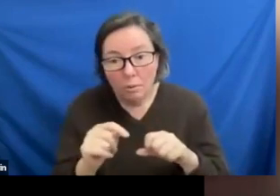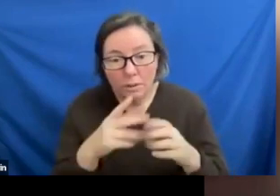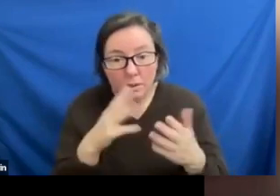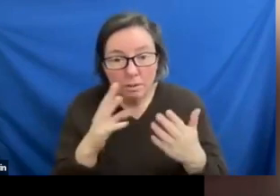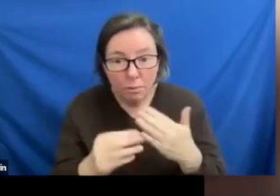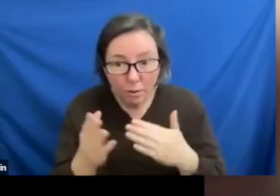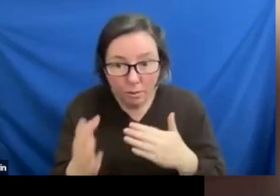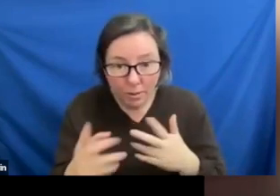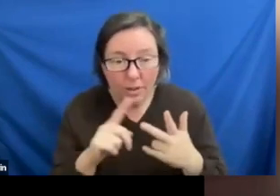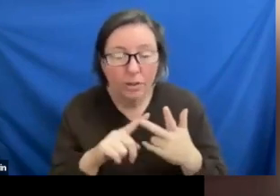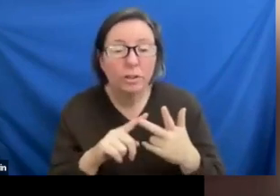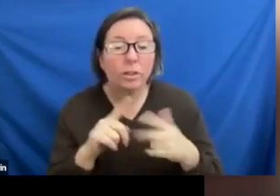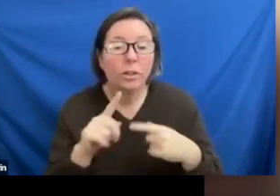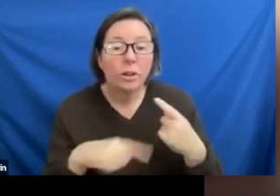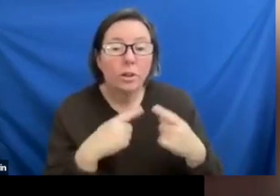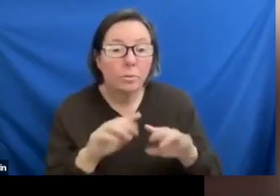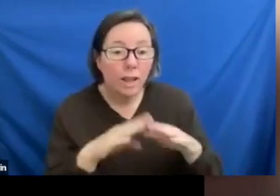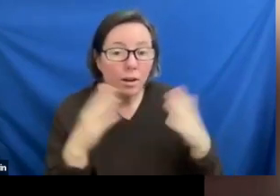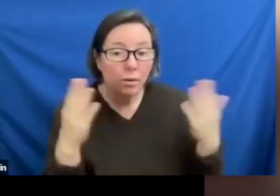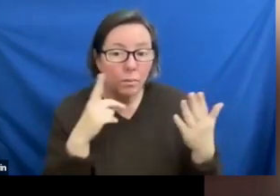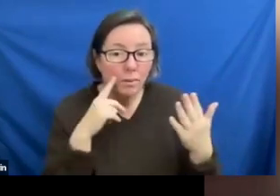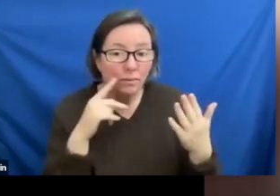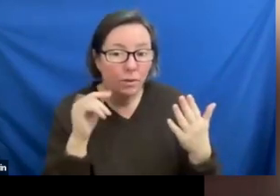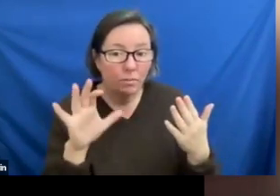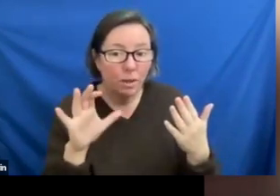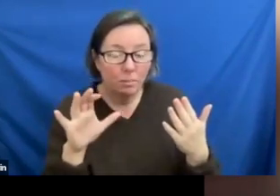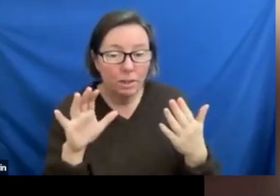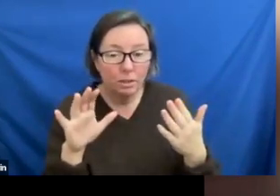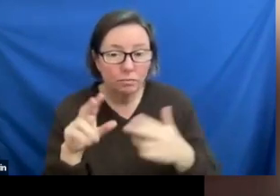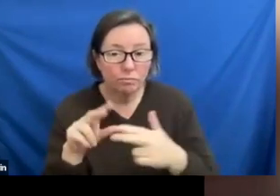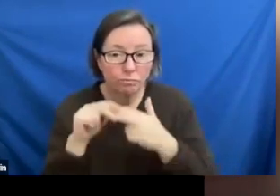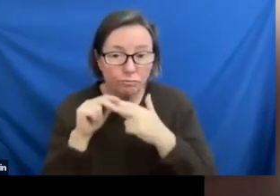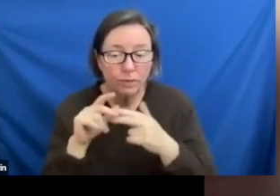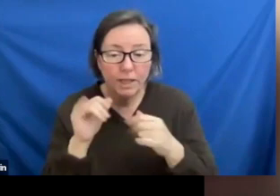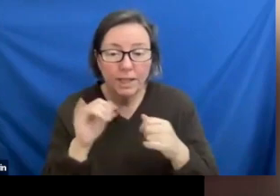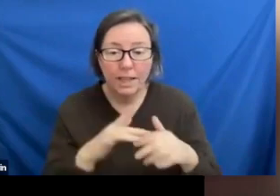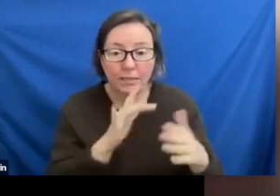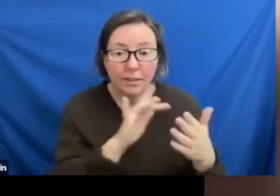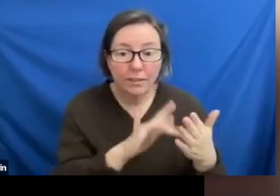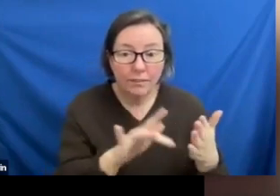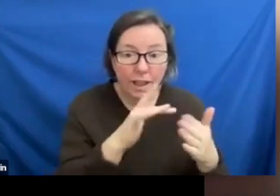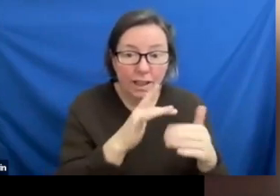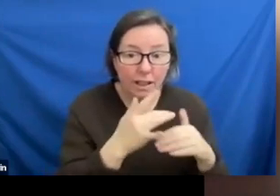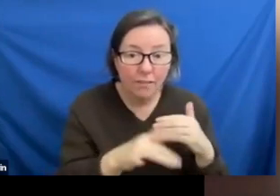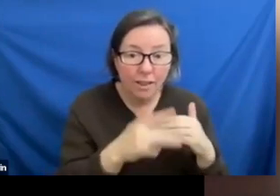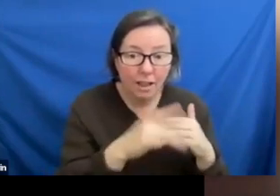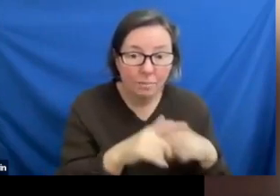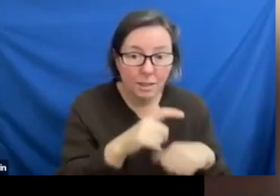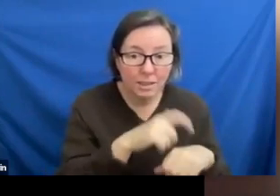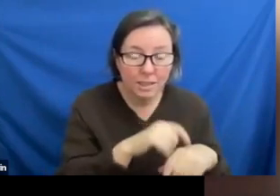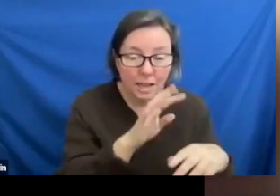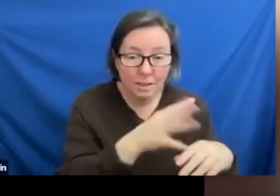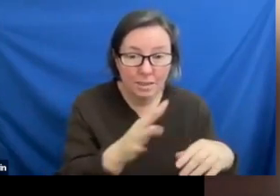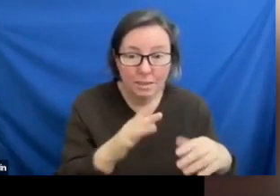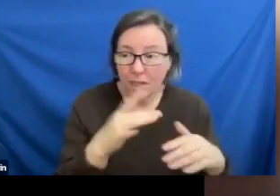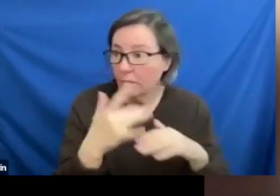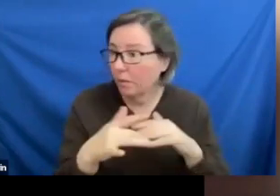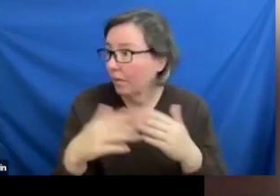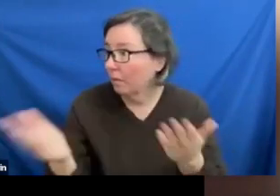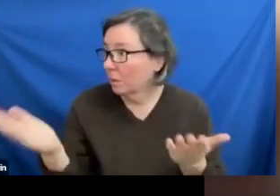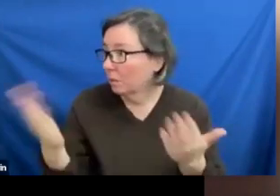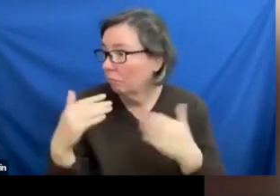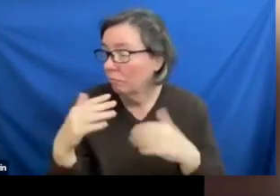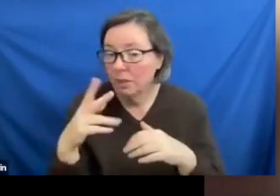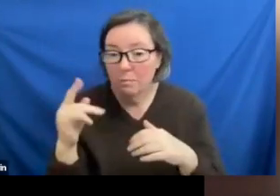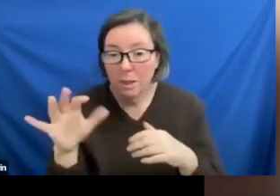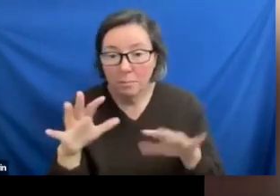when it is open for the public, when there's a gap in the schedule and the facility is open. So I think all of